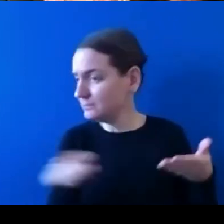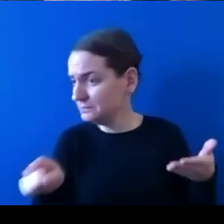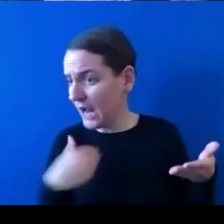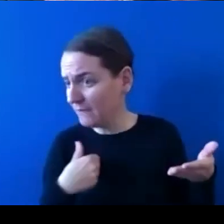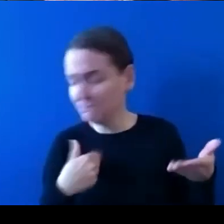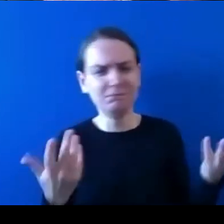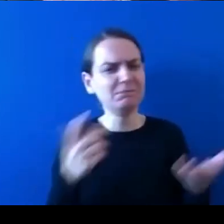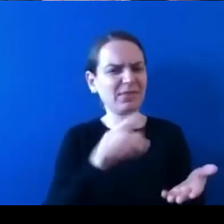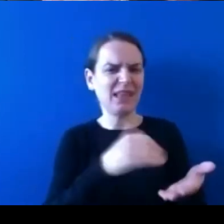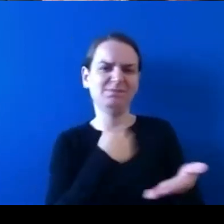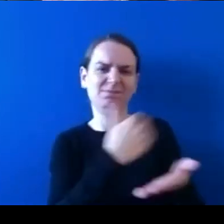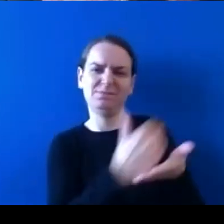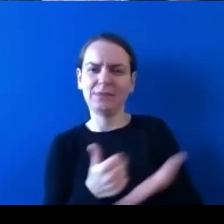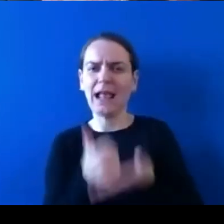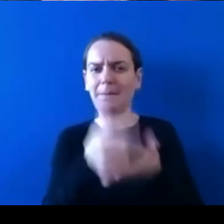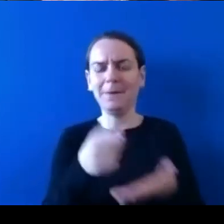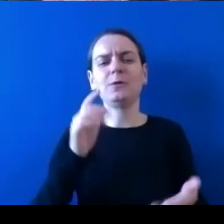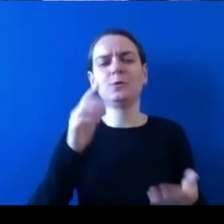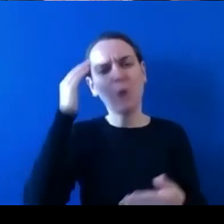an Uber checklist.